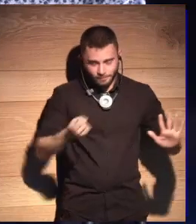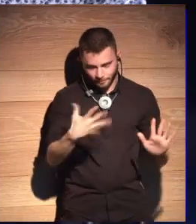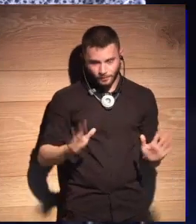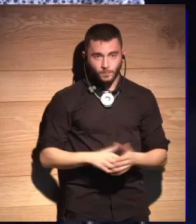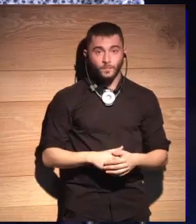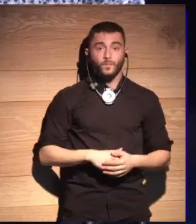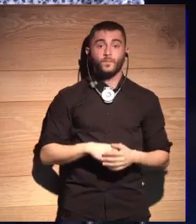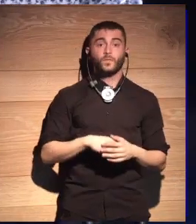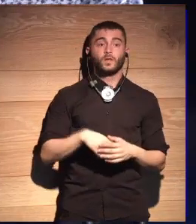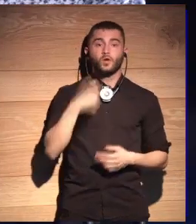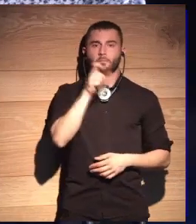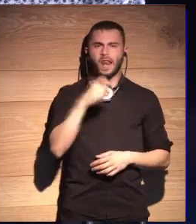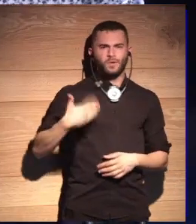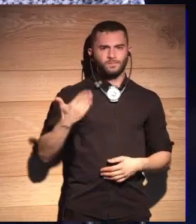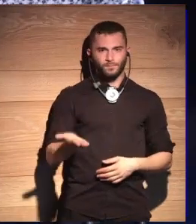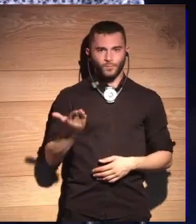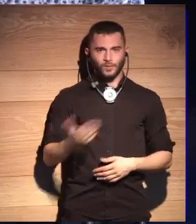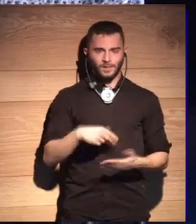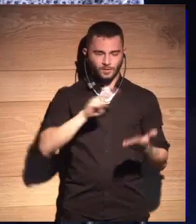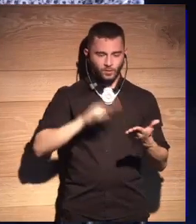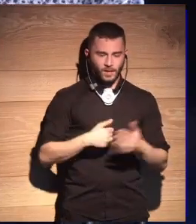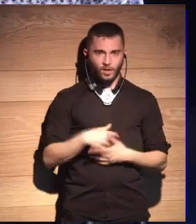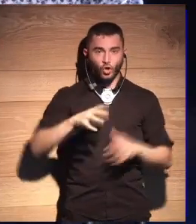that I took a note of, which is